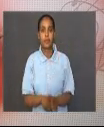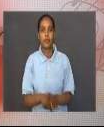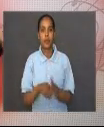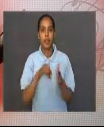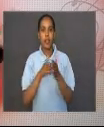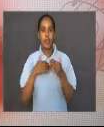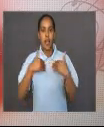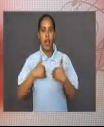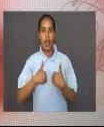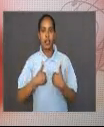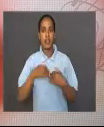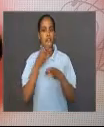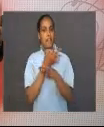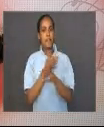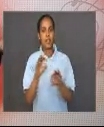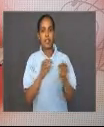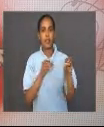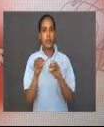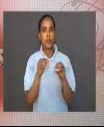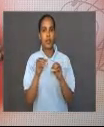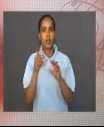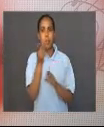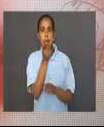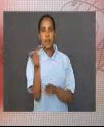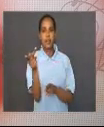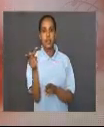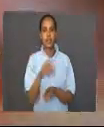It has freely moving particles.